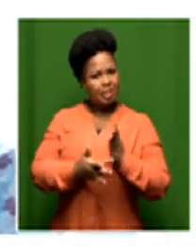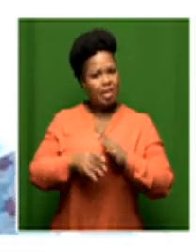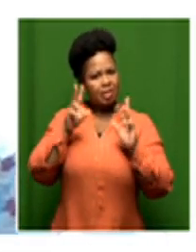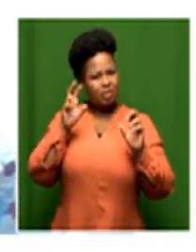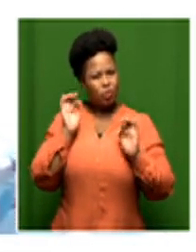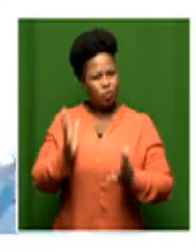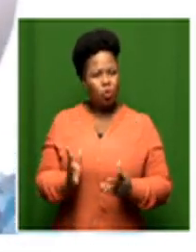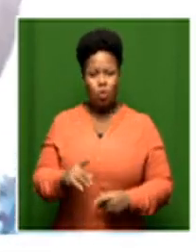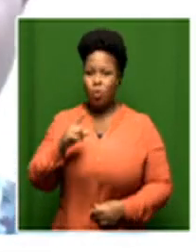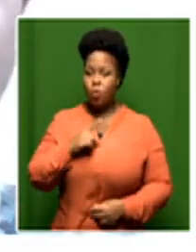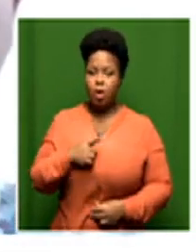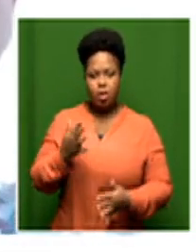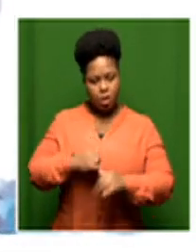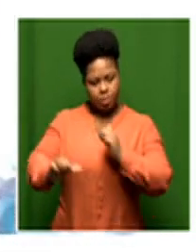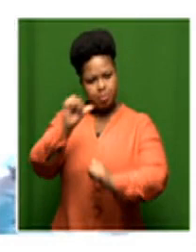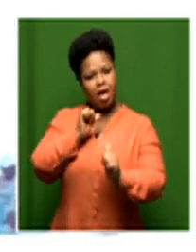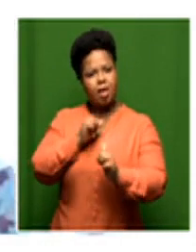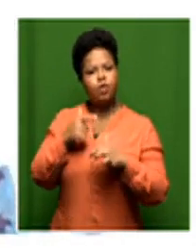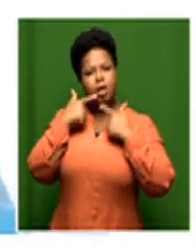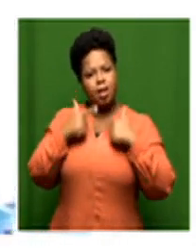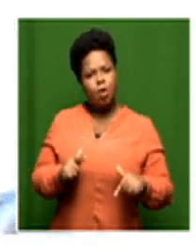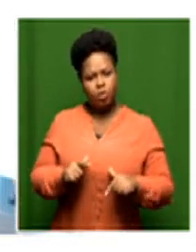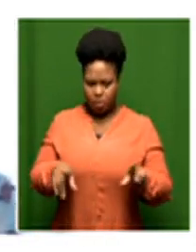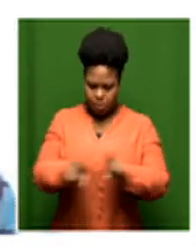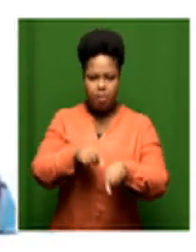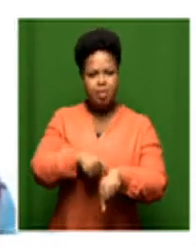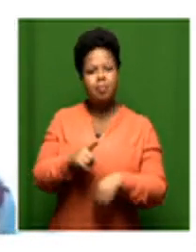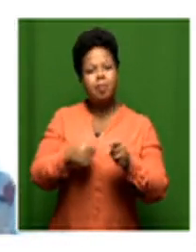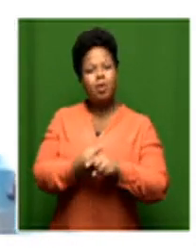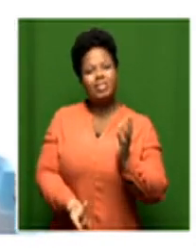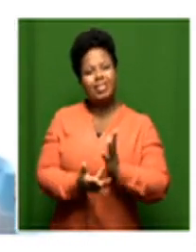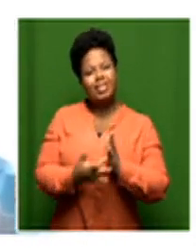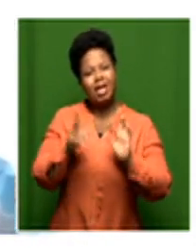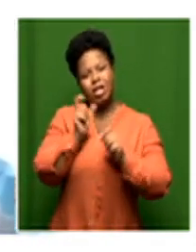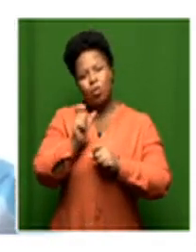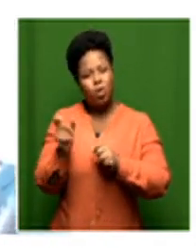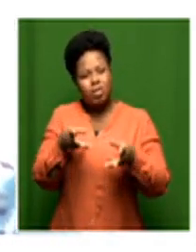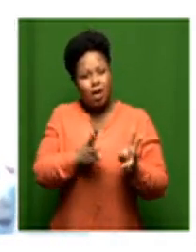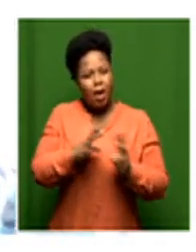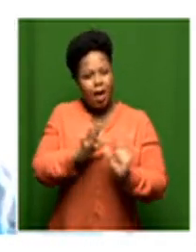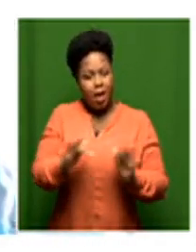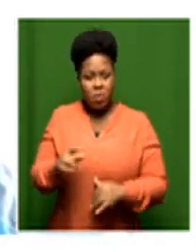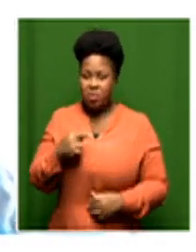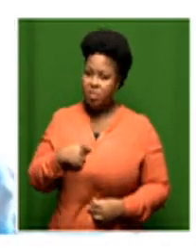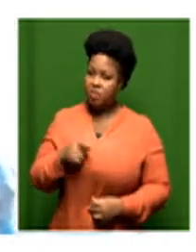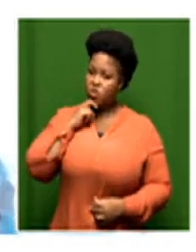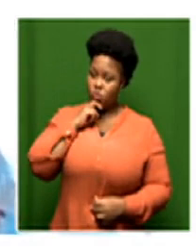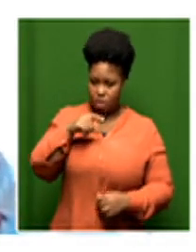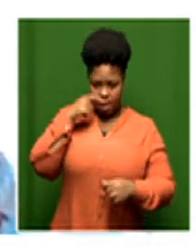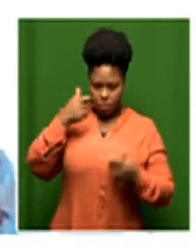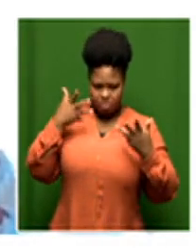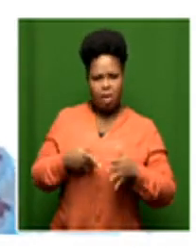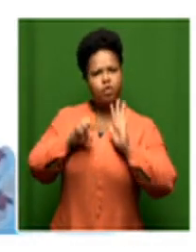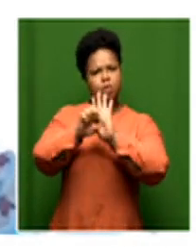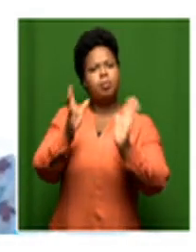technicality, in which restoration of language is also about these technicalities that needs to be addressed. Wow. I've just used my language as